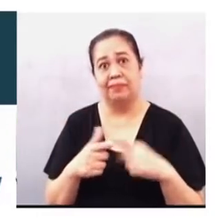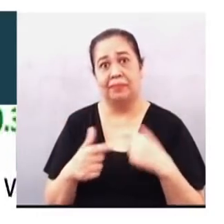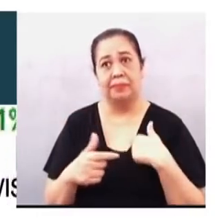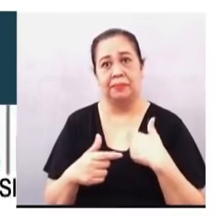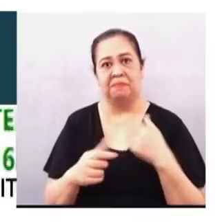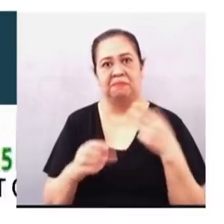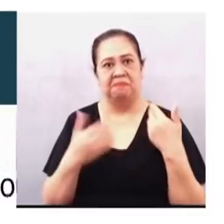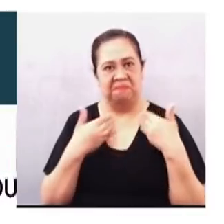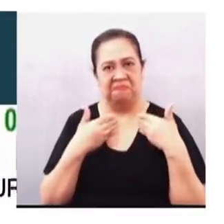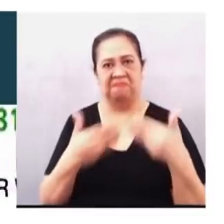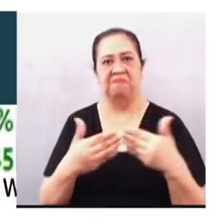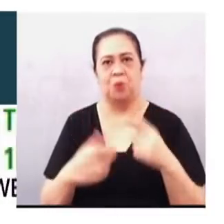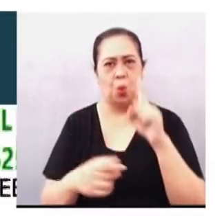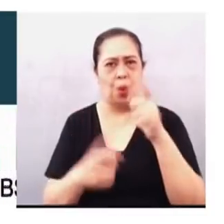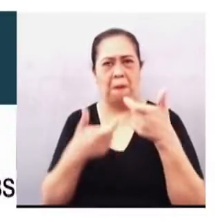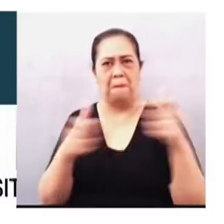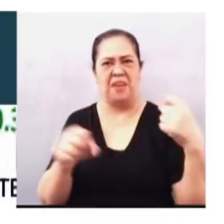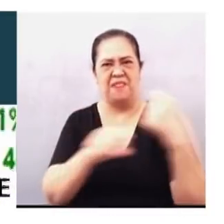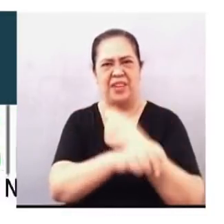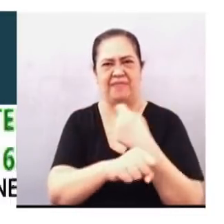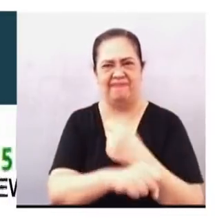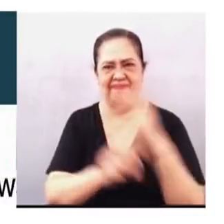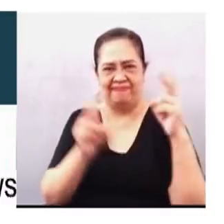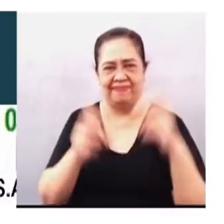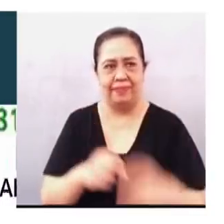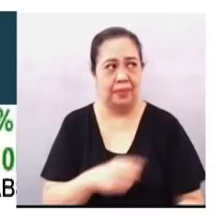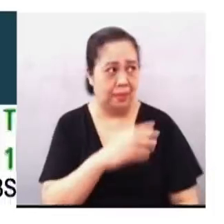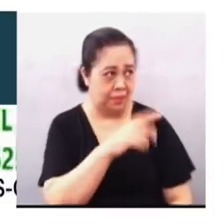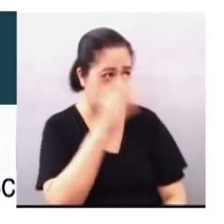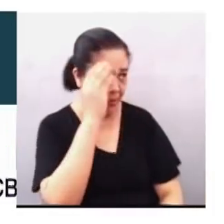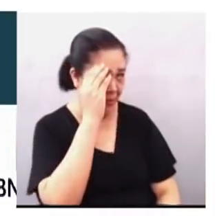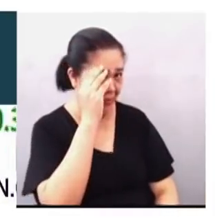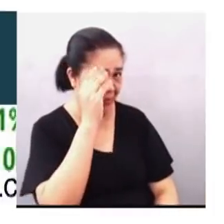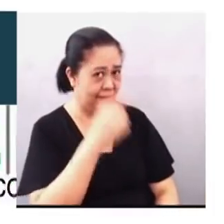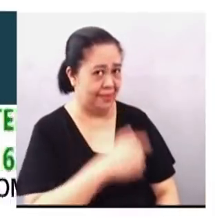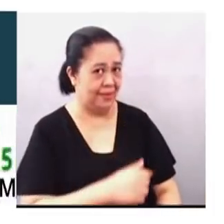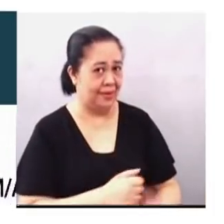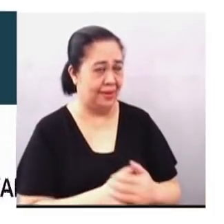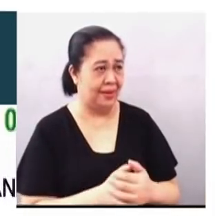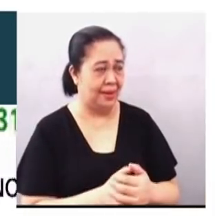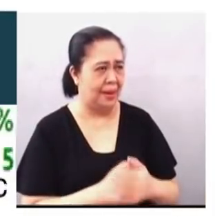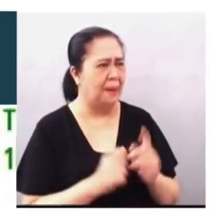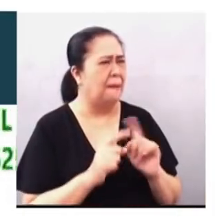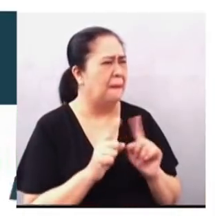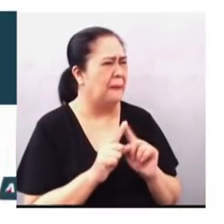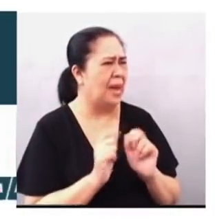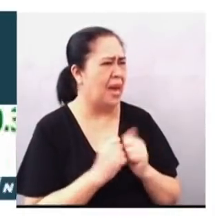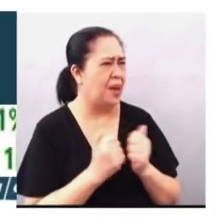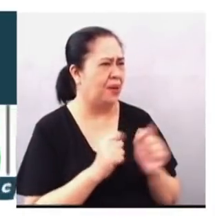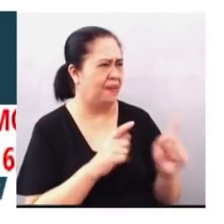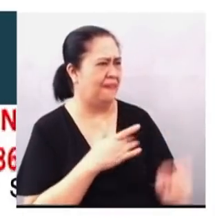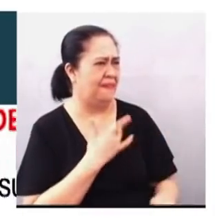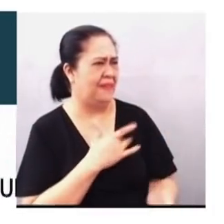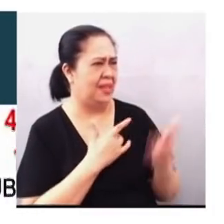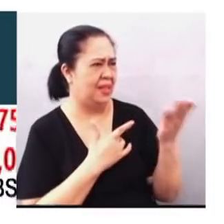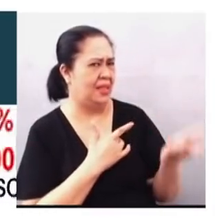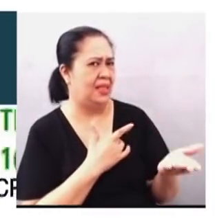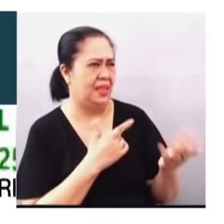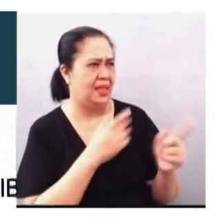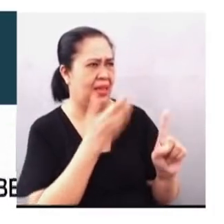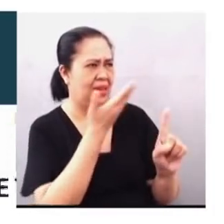one big fight. Alam niyo ba, Senator, kung... But how does that make you feel? Considering